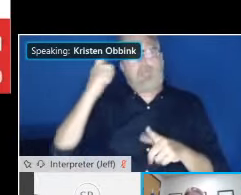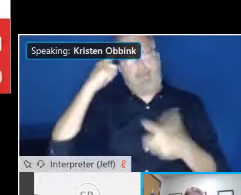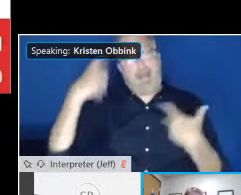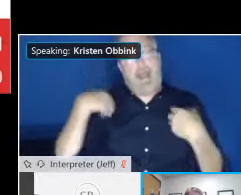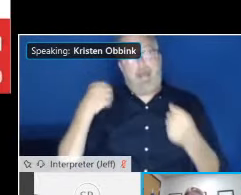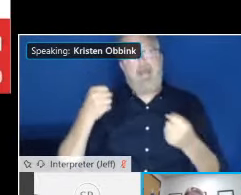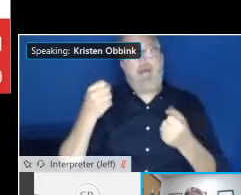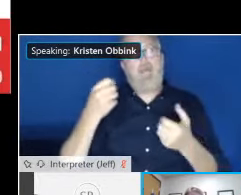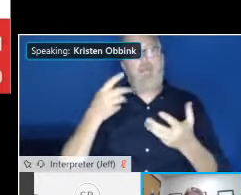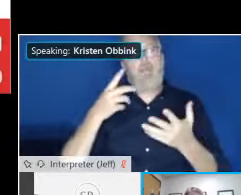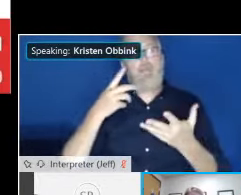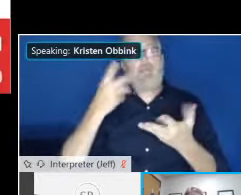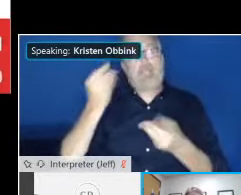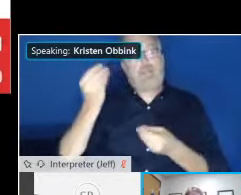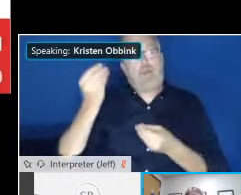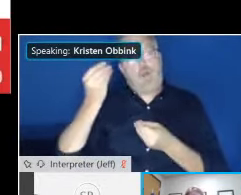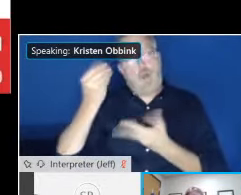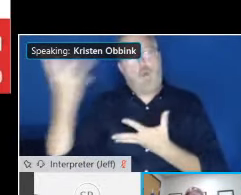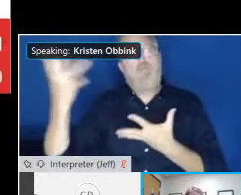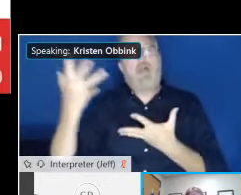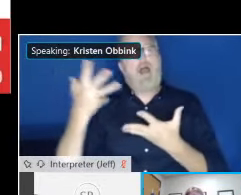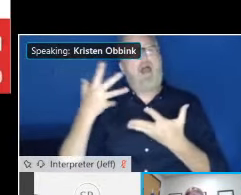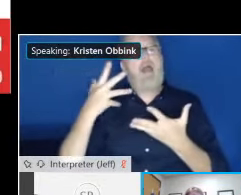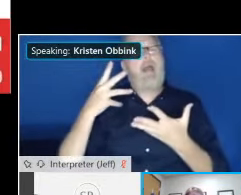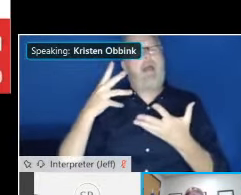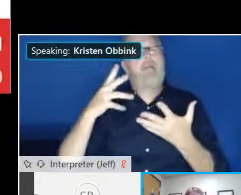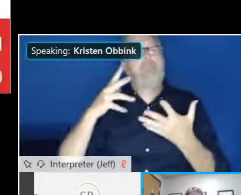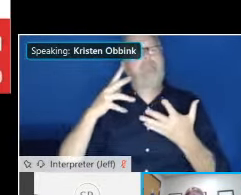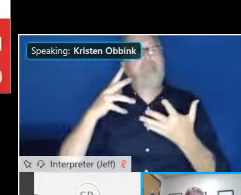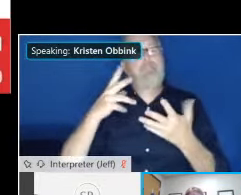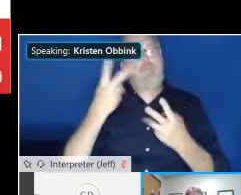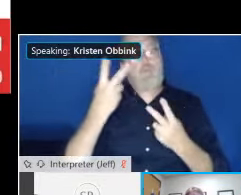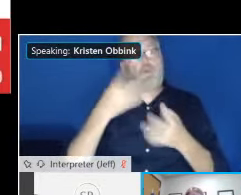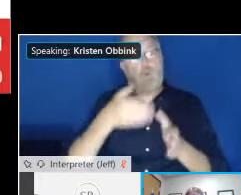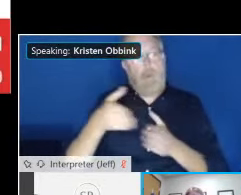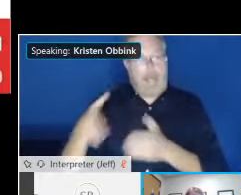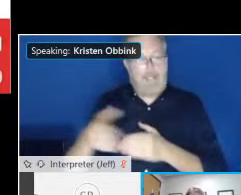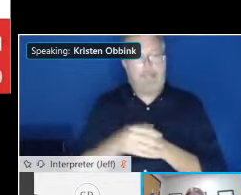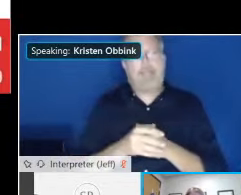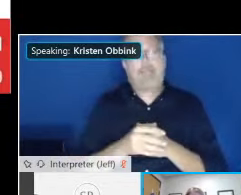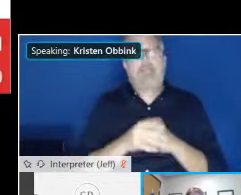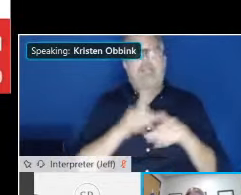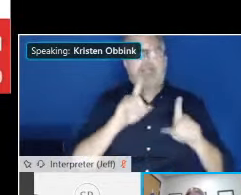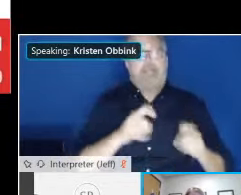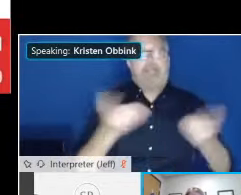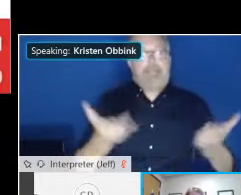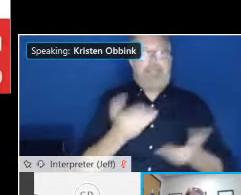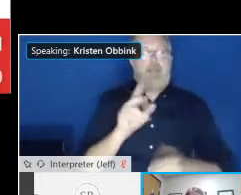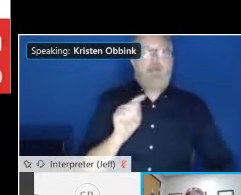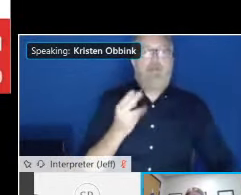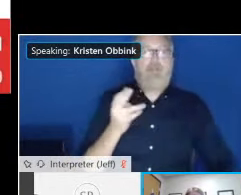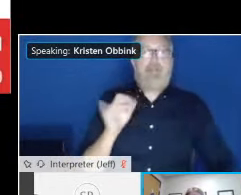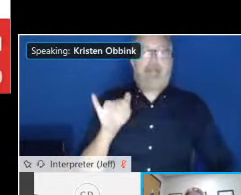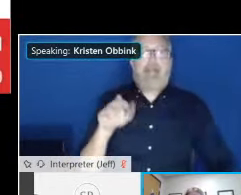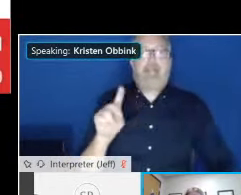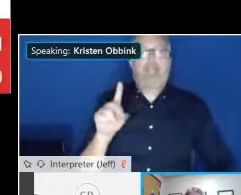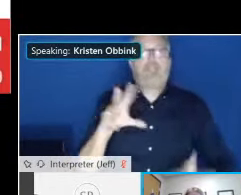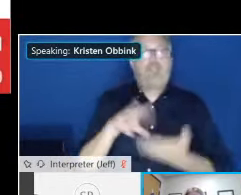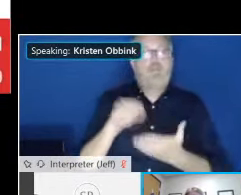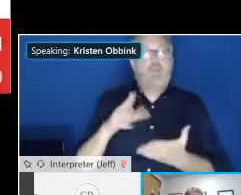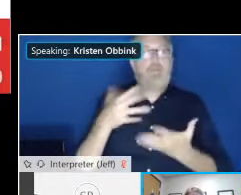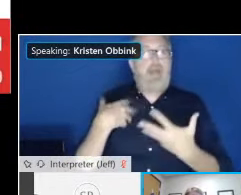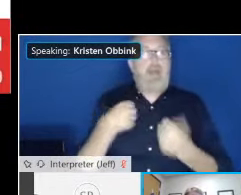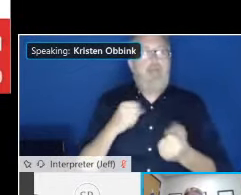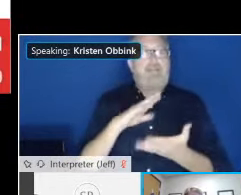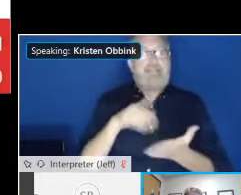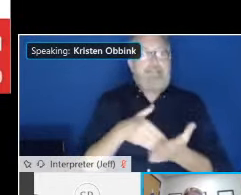of positive cases in two different ways. Of course, if someone is tested through our TLIN Student Health Center, we're the